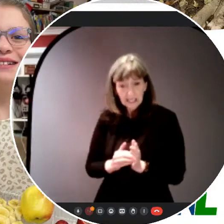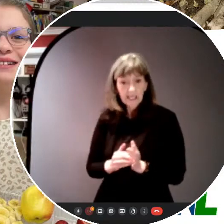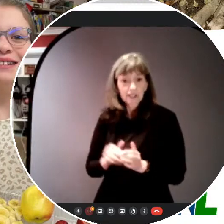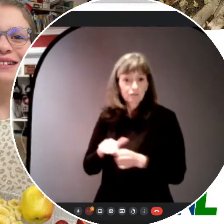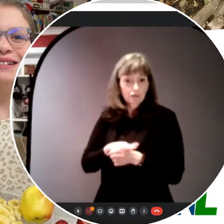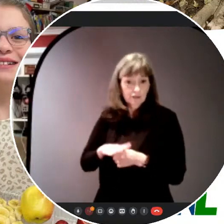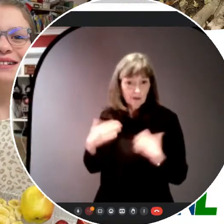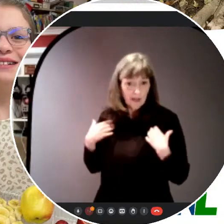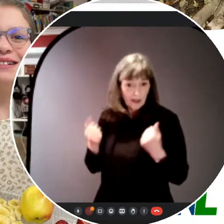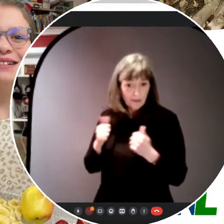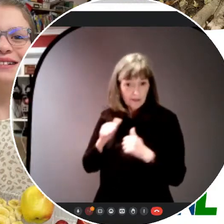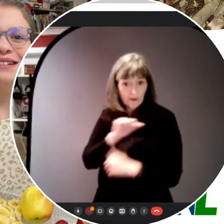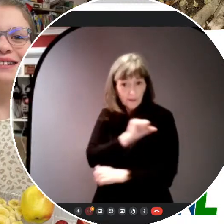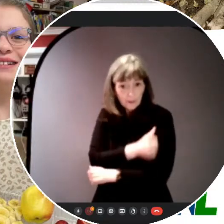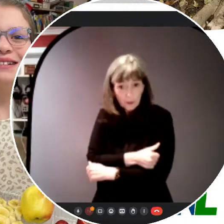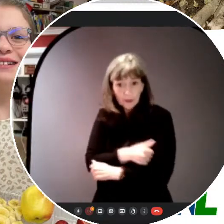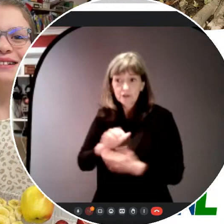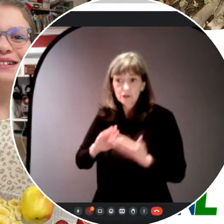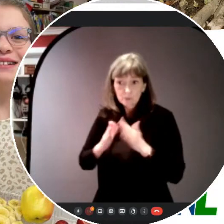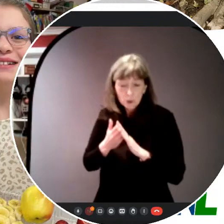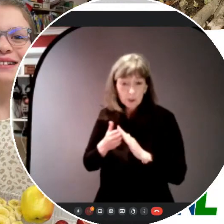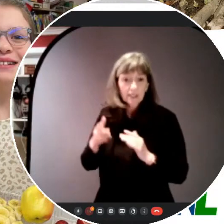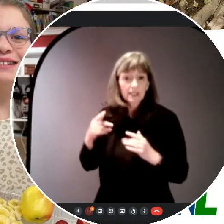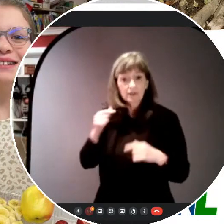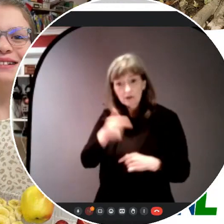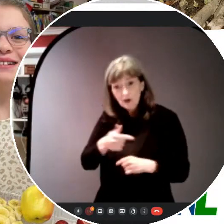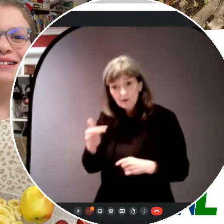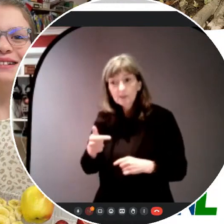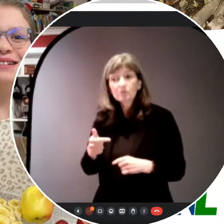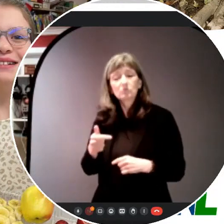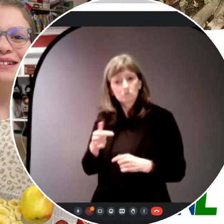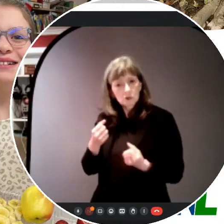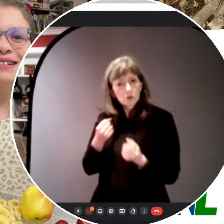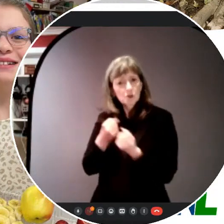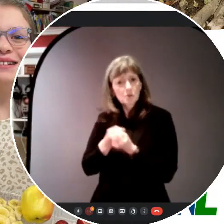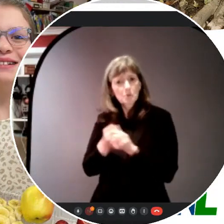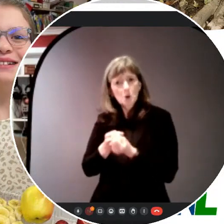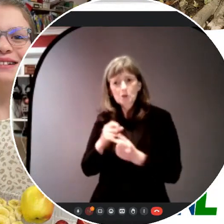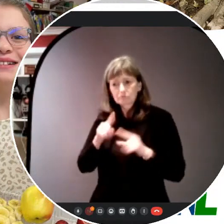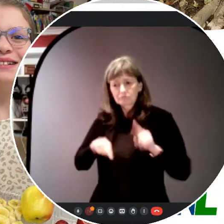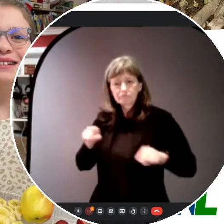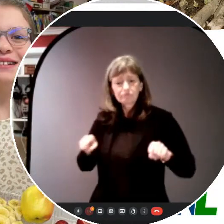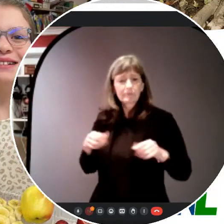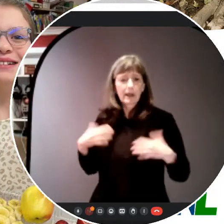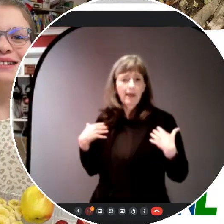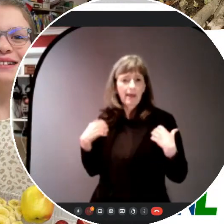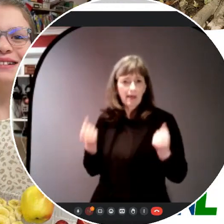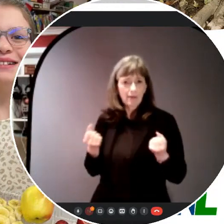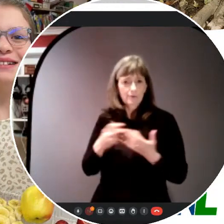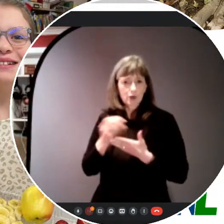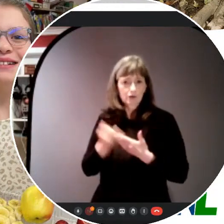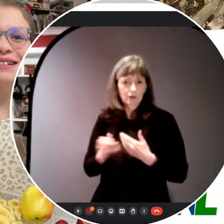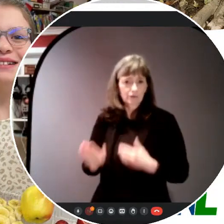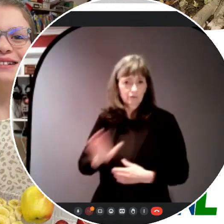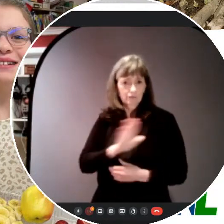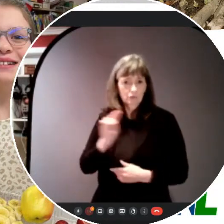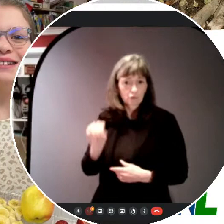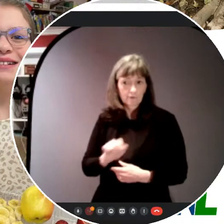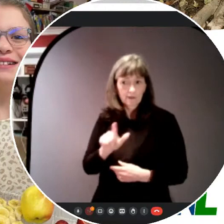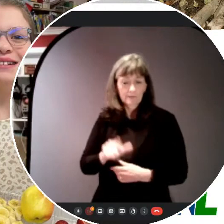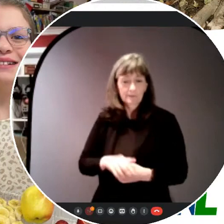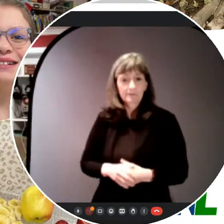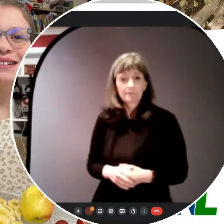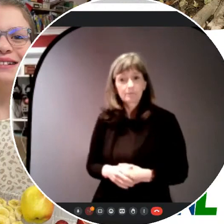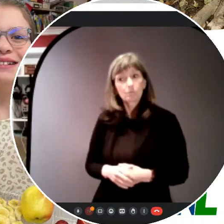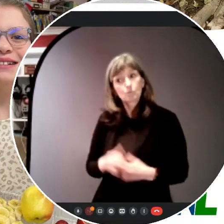and community agencies to support comprehensive school health initiatives across the province. Very important. We like our students to be